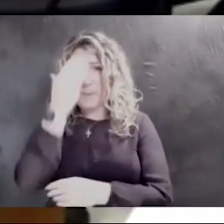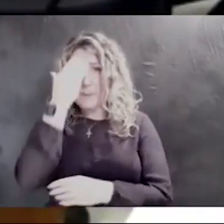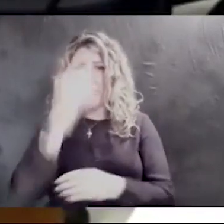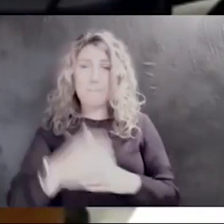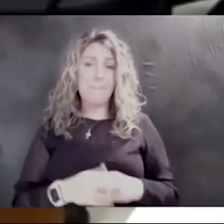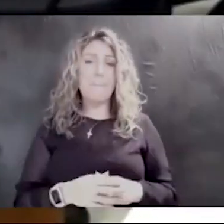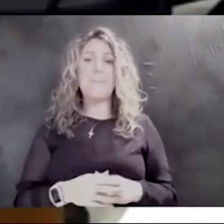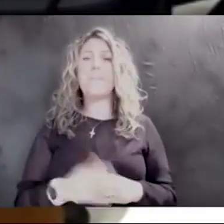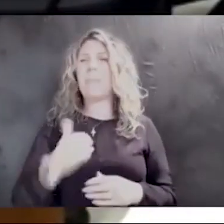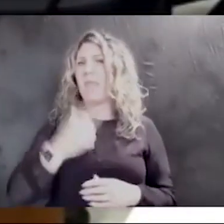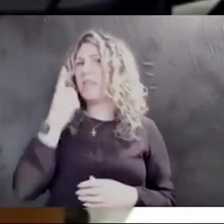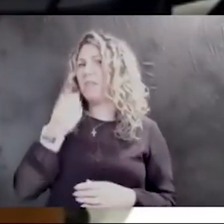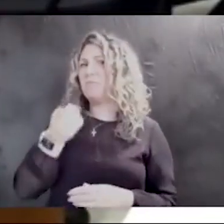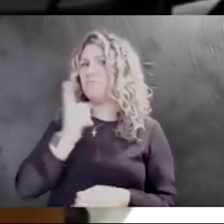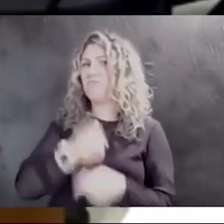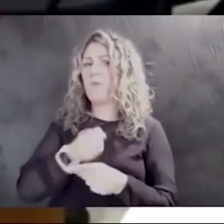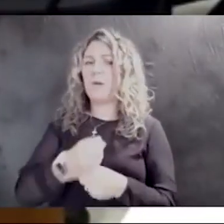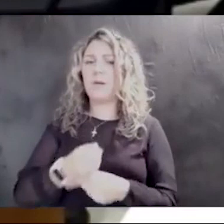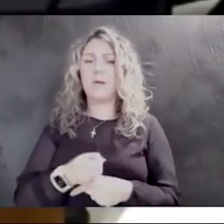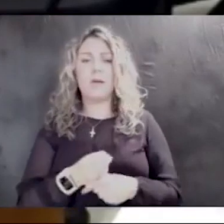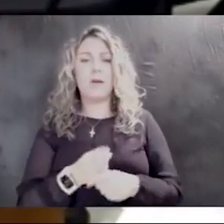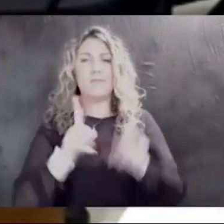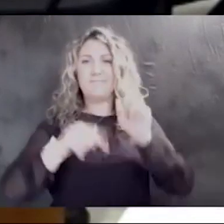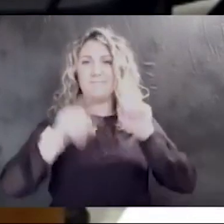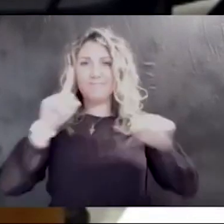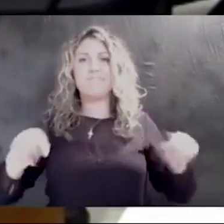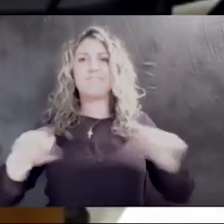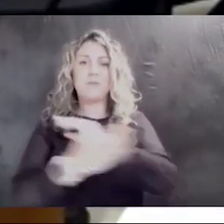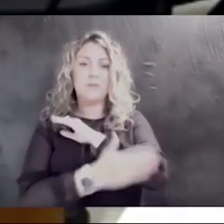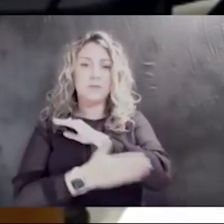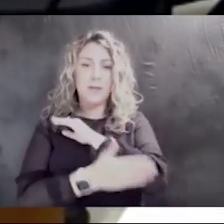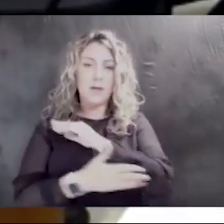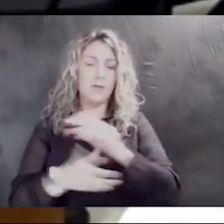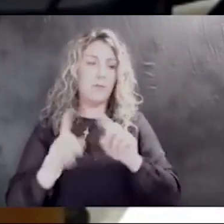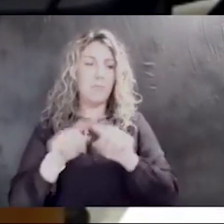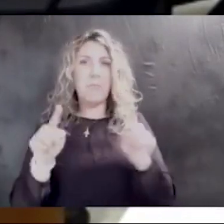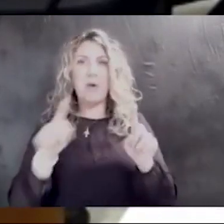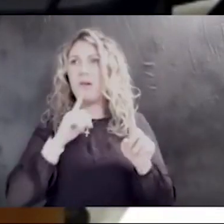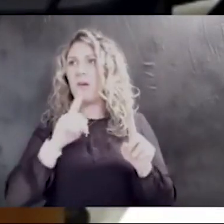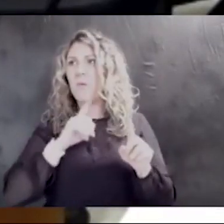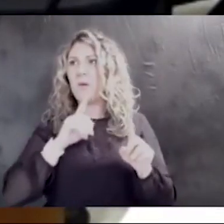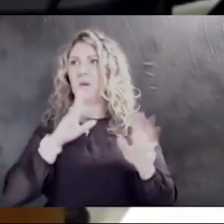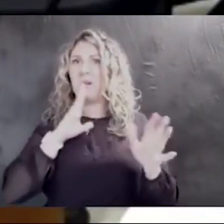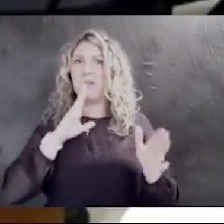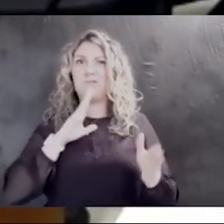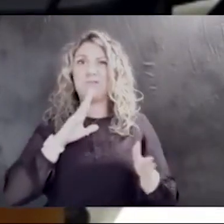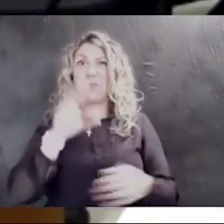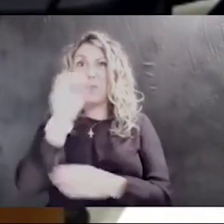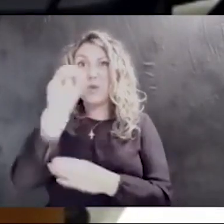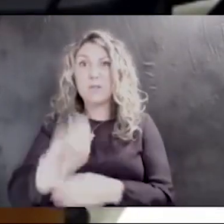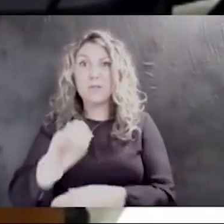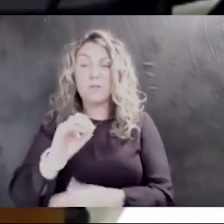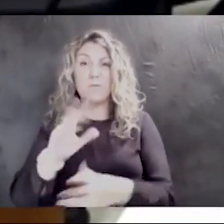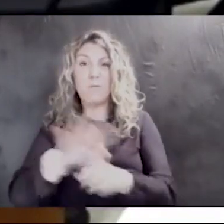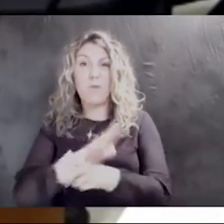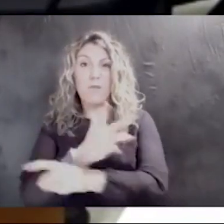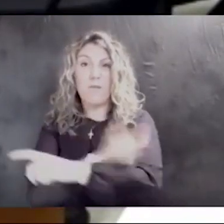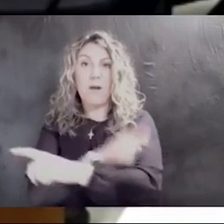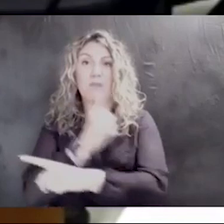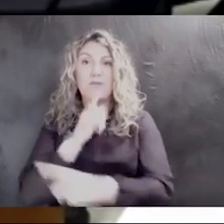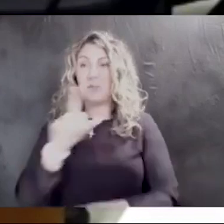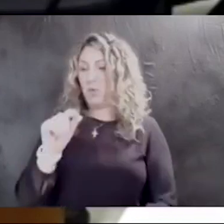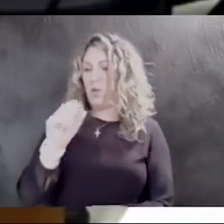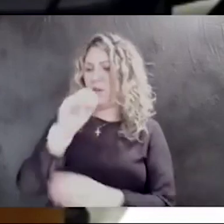think Raghu's right. I mean, it varies by county, but some are down in the 20s and certainly no better than the